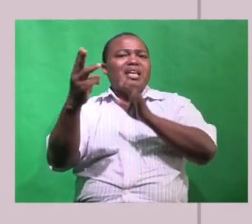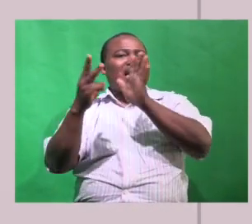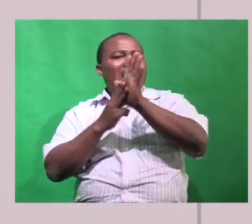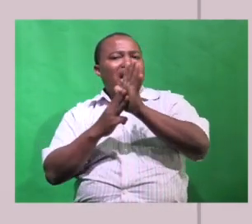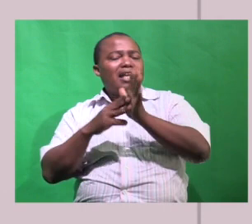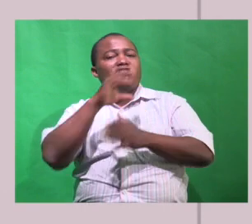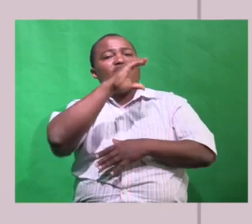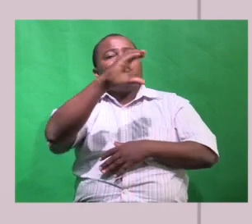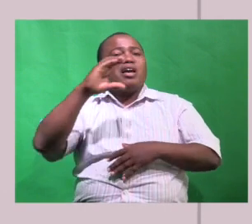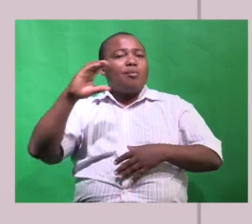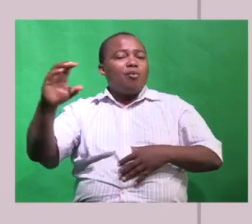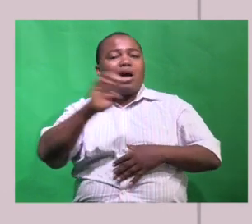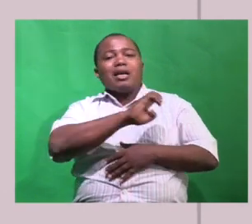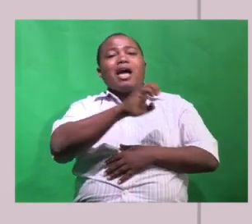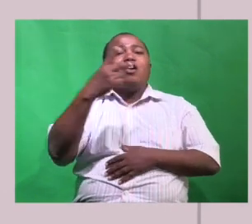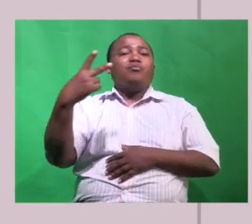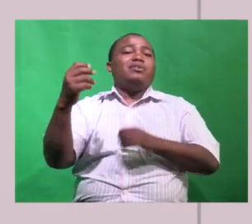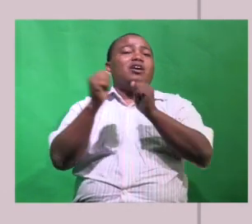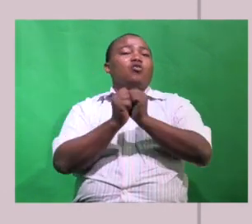2013.